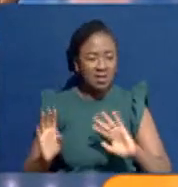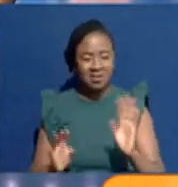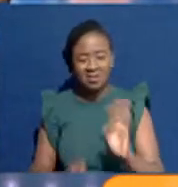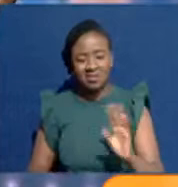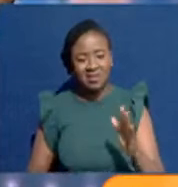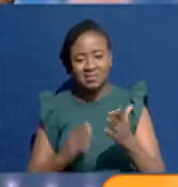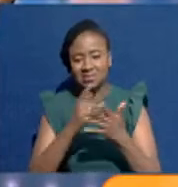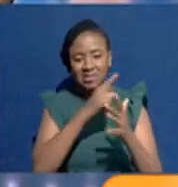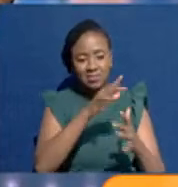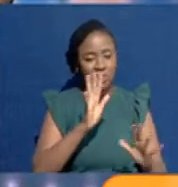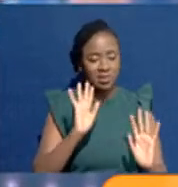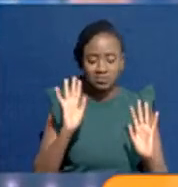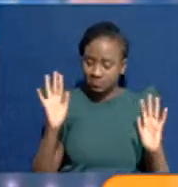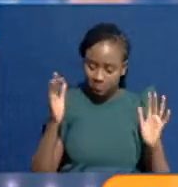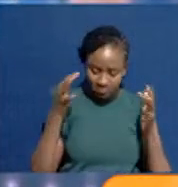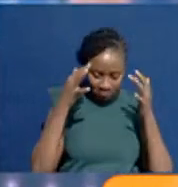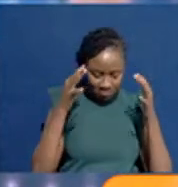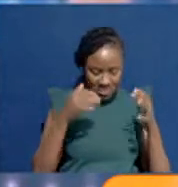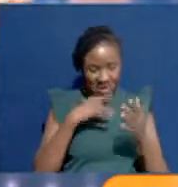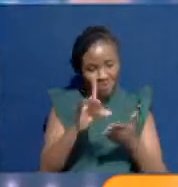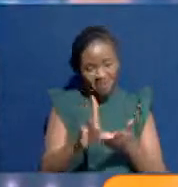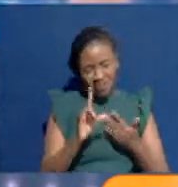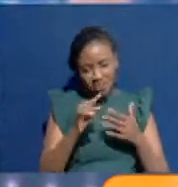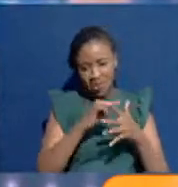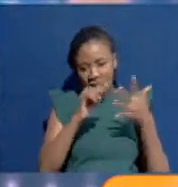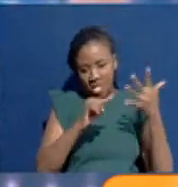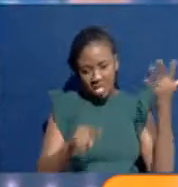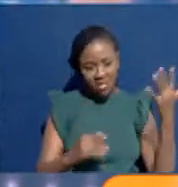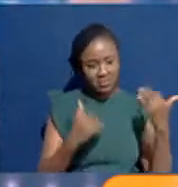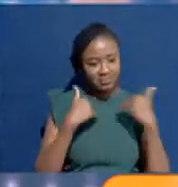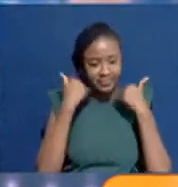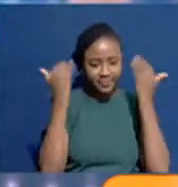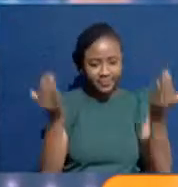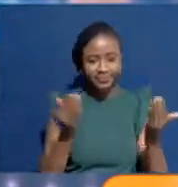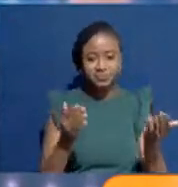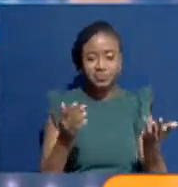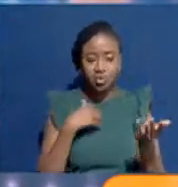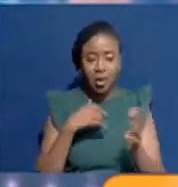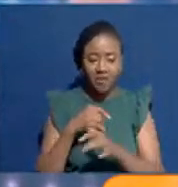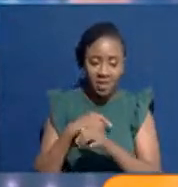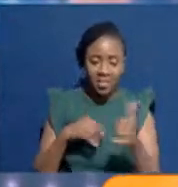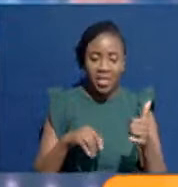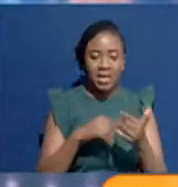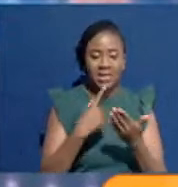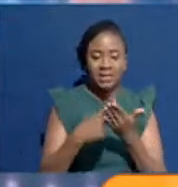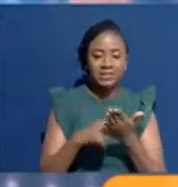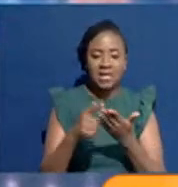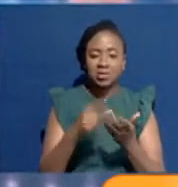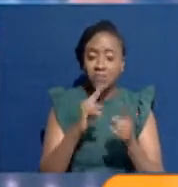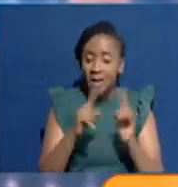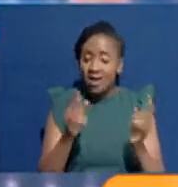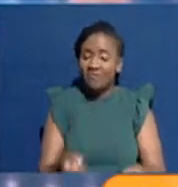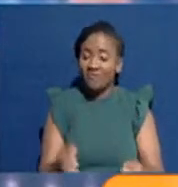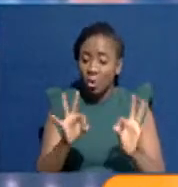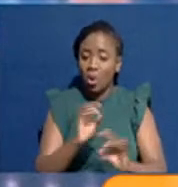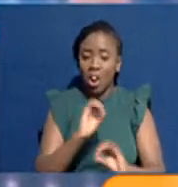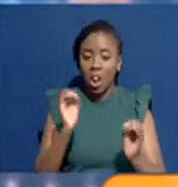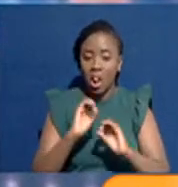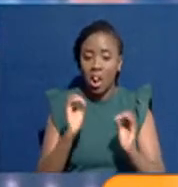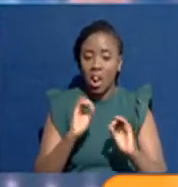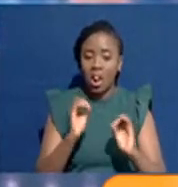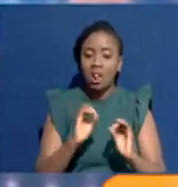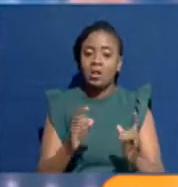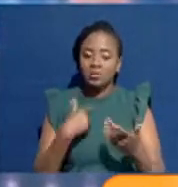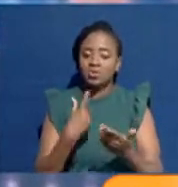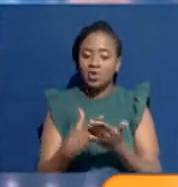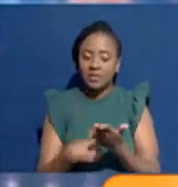of course, with loans and such and other engagements. So there are discussions that are informal to create maybe a moratorium structure. You